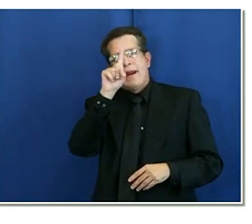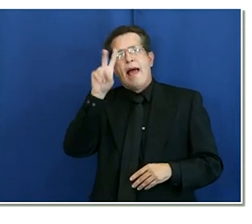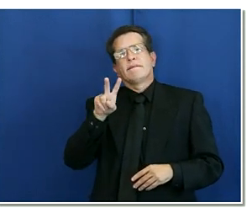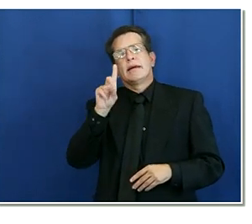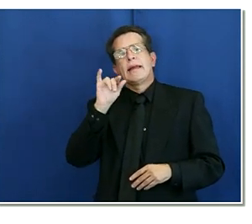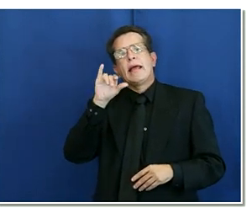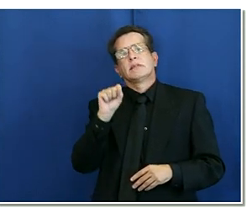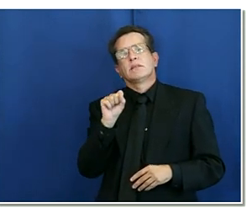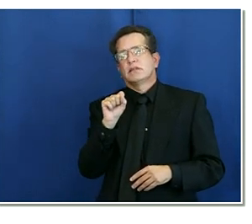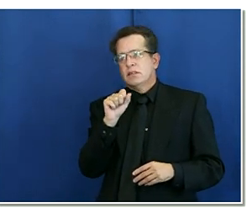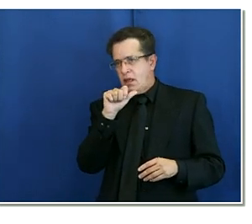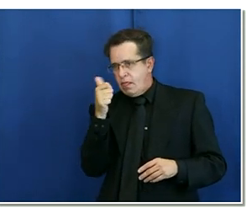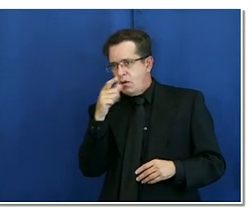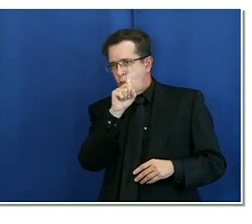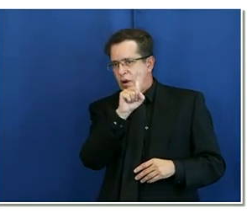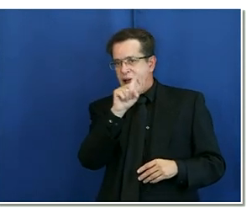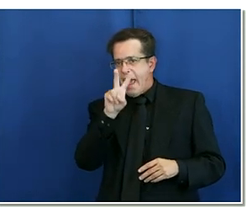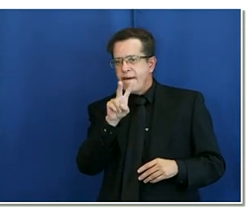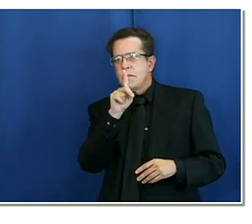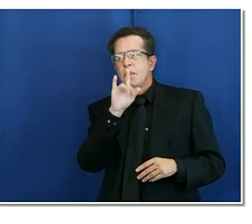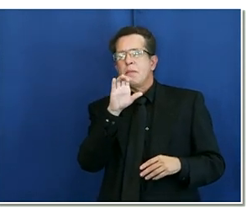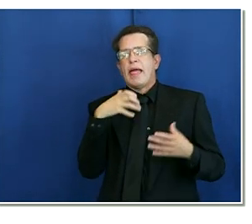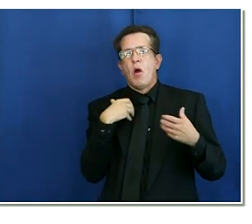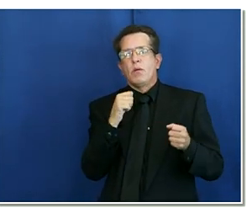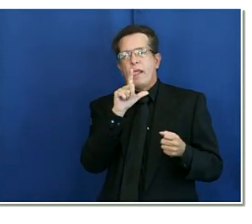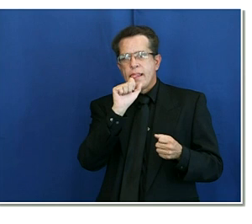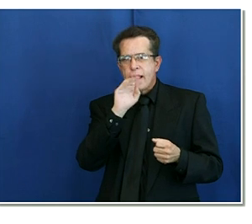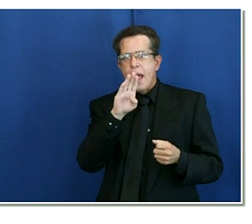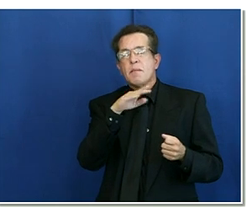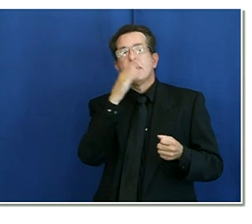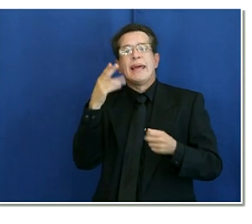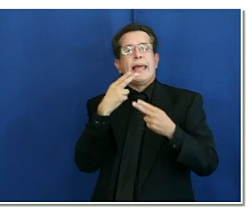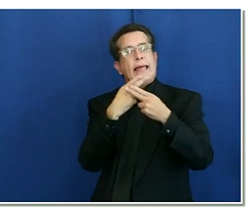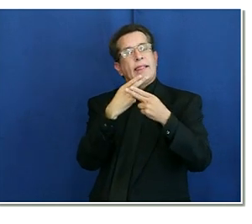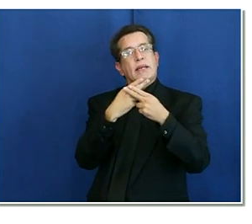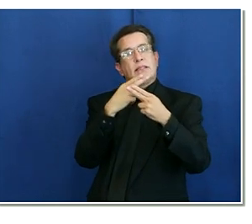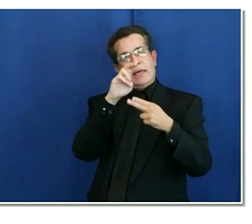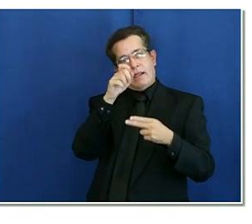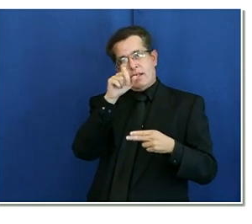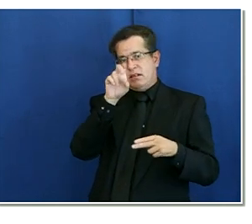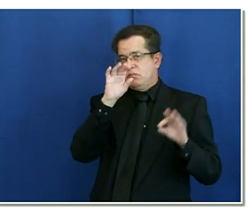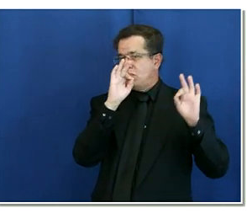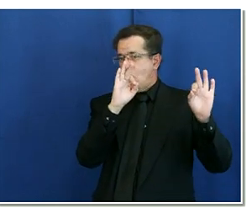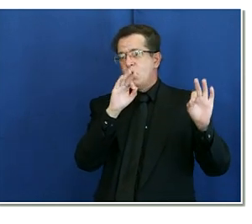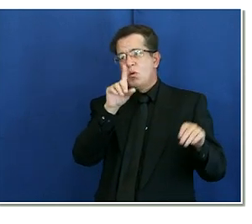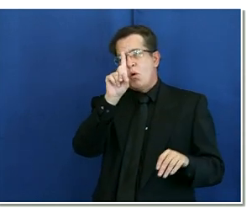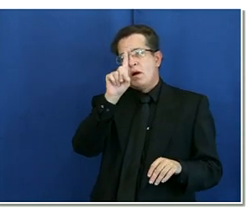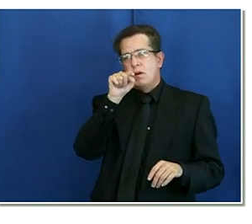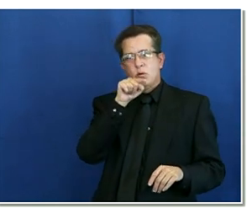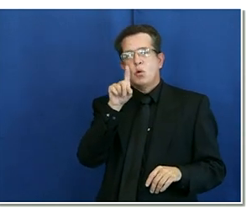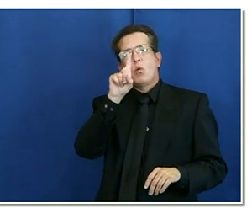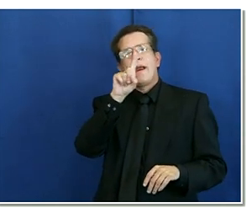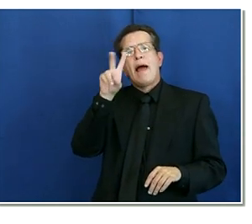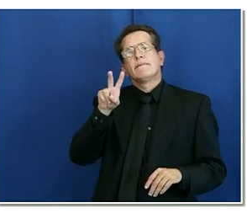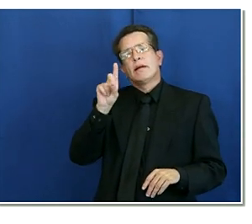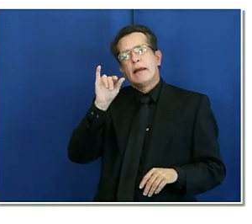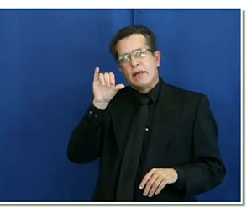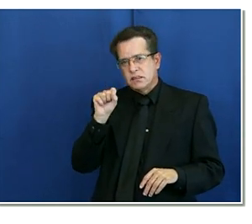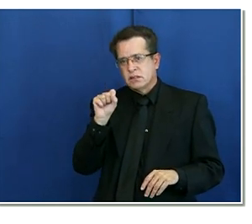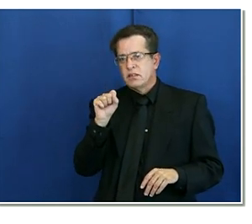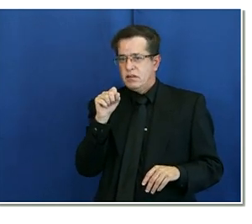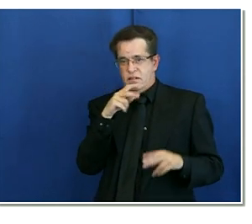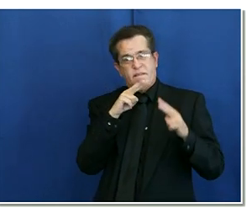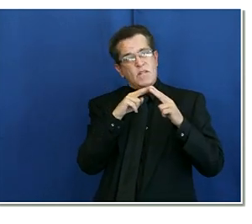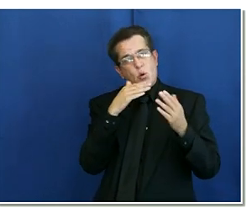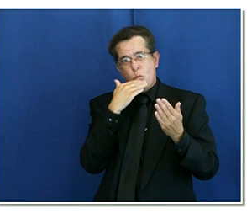health lab between 1 and 2 days. Our county and Helix partnership between 1 and 1.5 days. Federally qualified health centers are doing